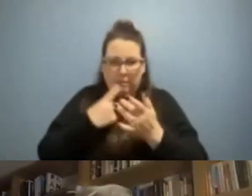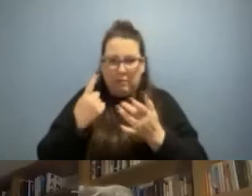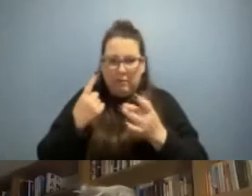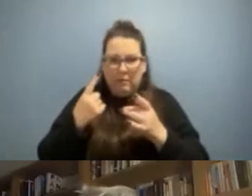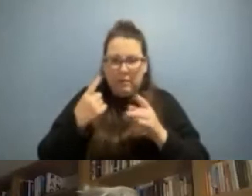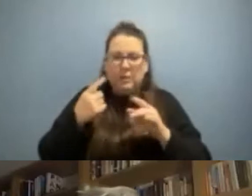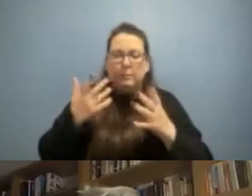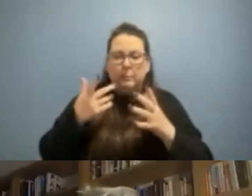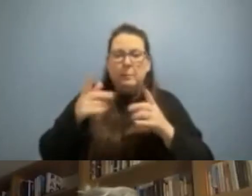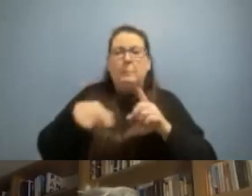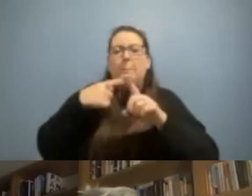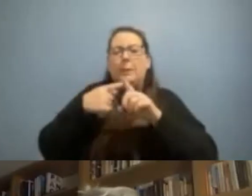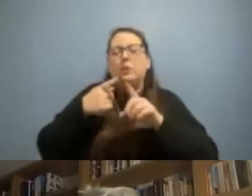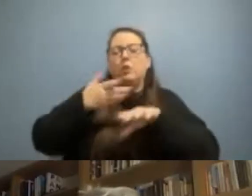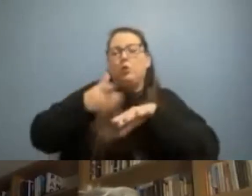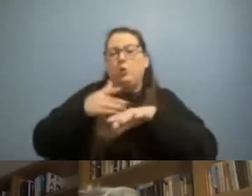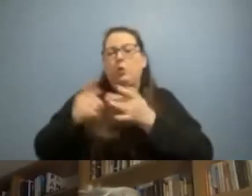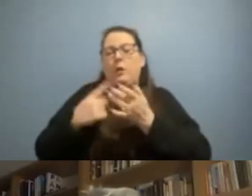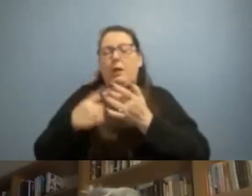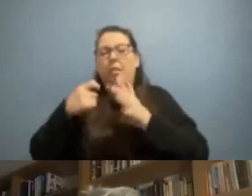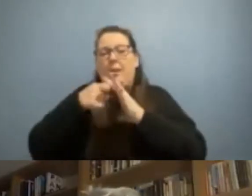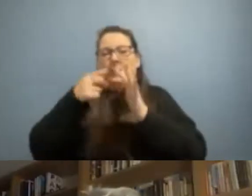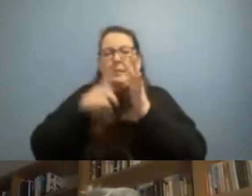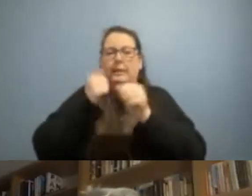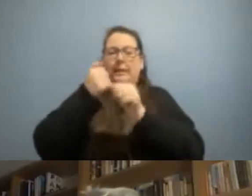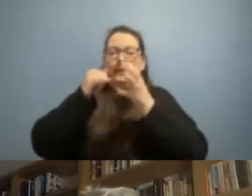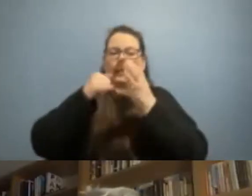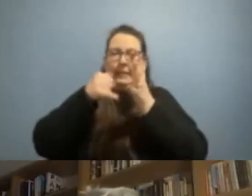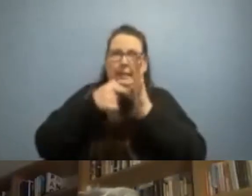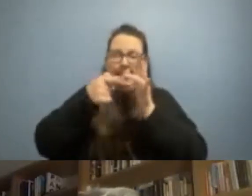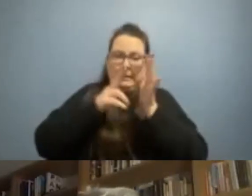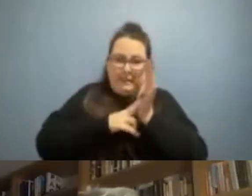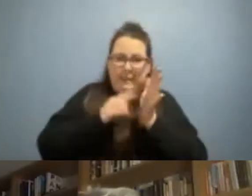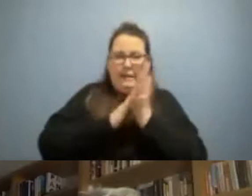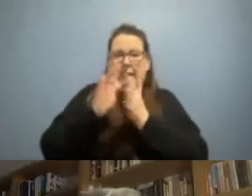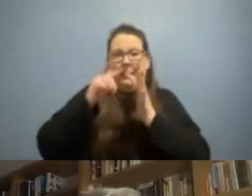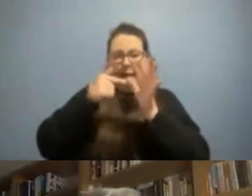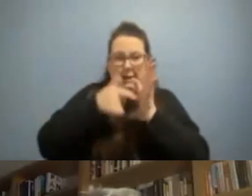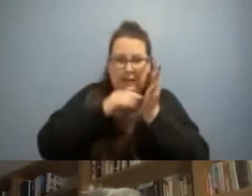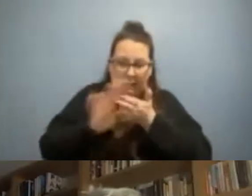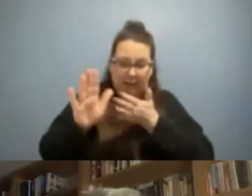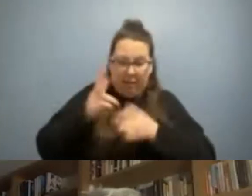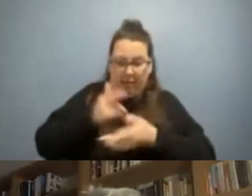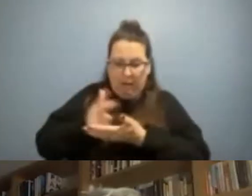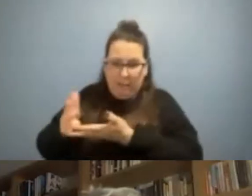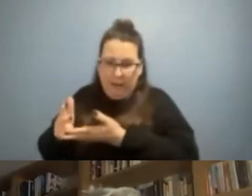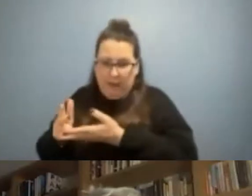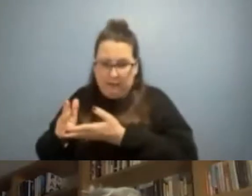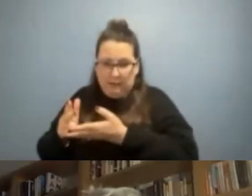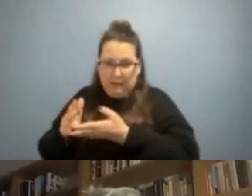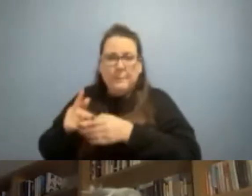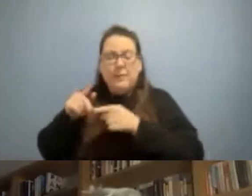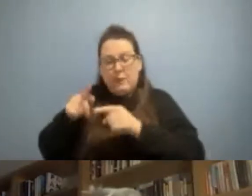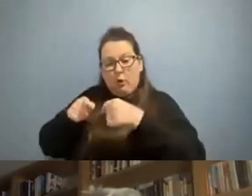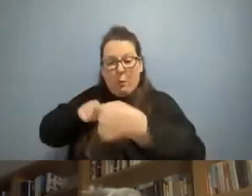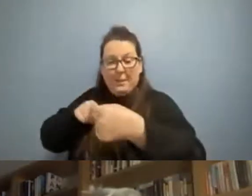a new site that's opened up at the Kingston Heath Reserve car park, which is 299 Centre Dandenong Road, opposite the